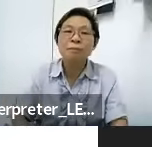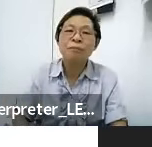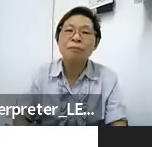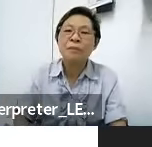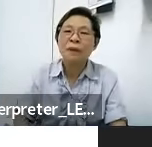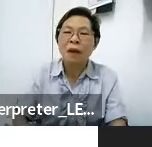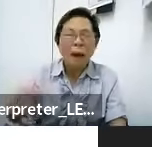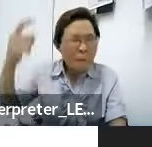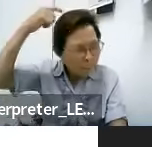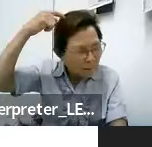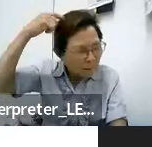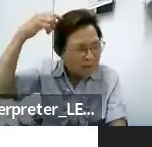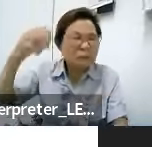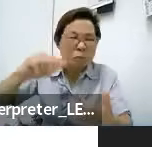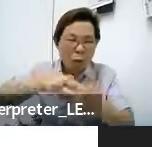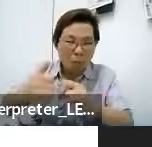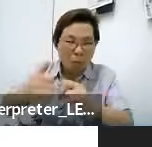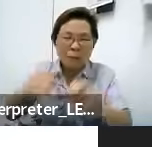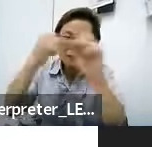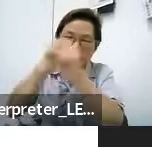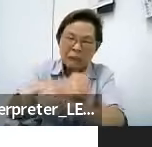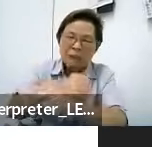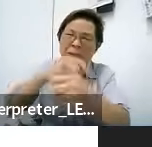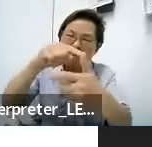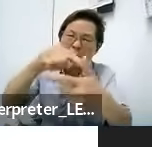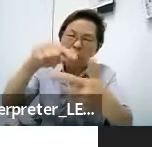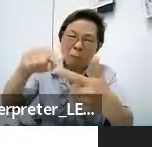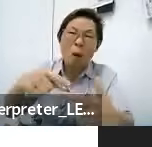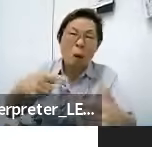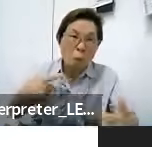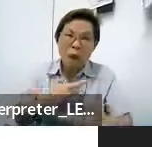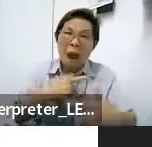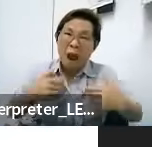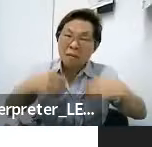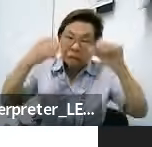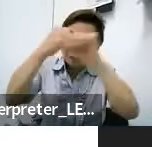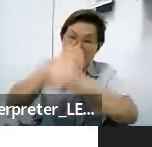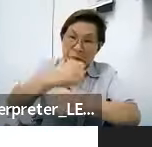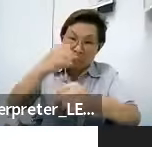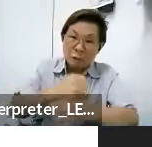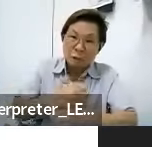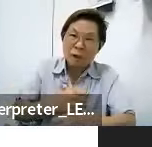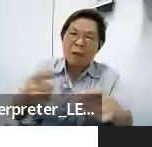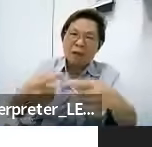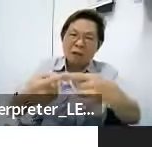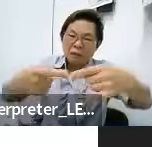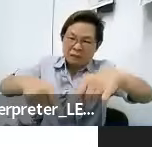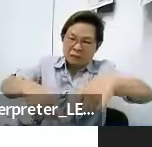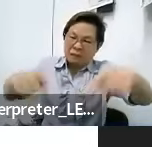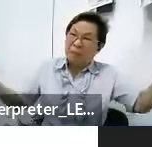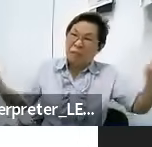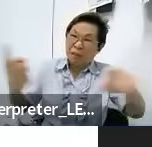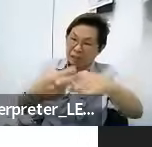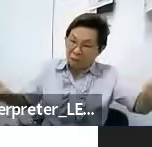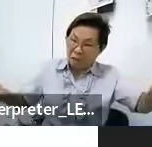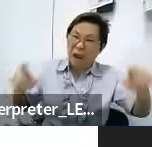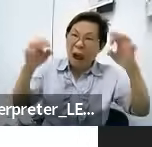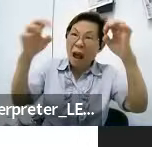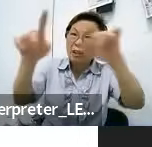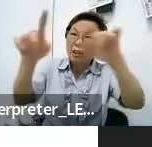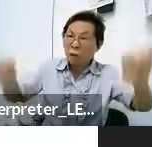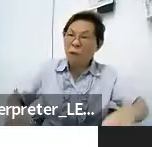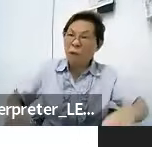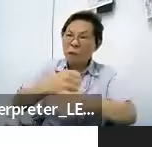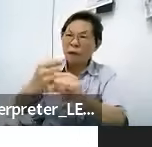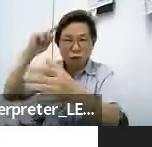mental health, challenges like that. We also have challenges which are here, diverse educational systems, building trust and